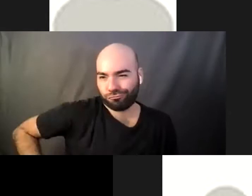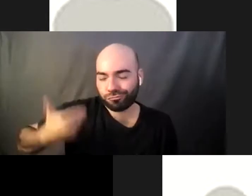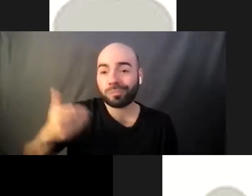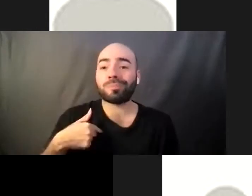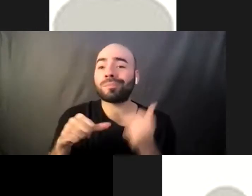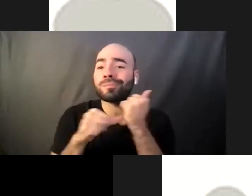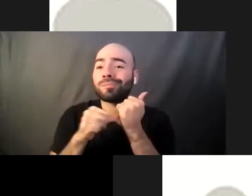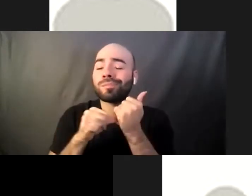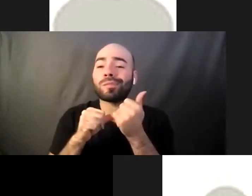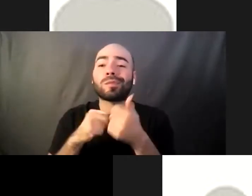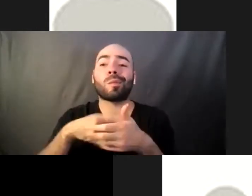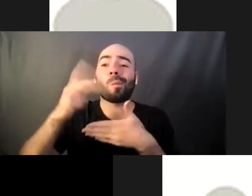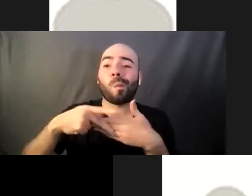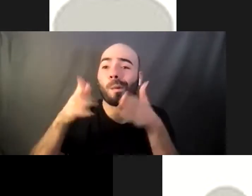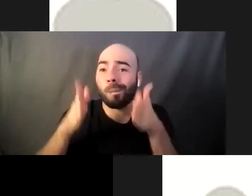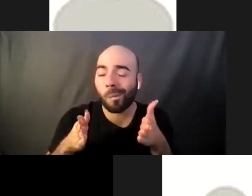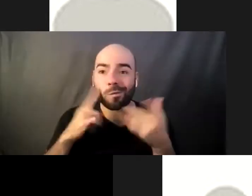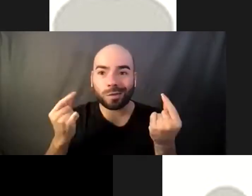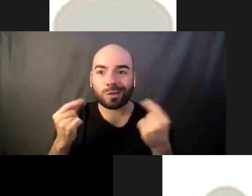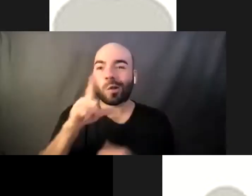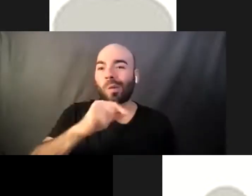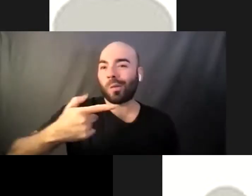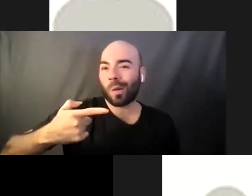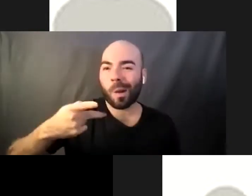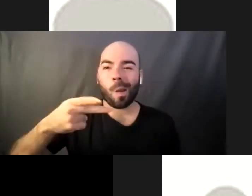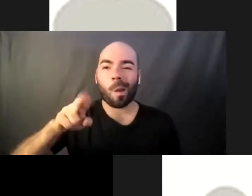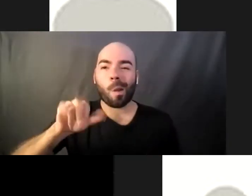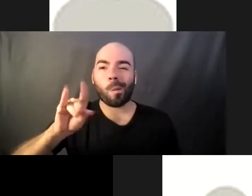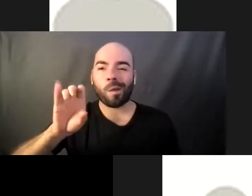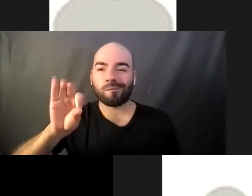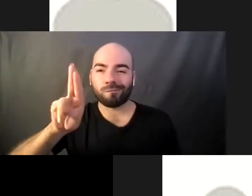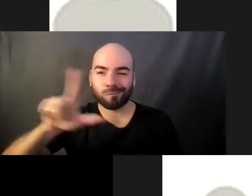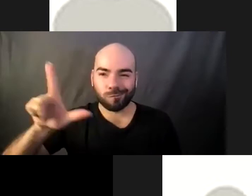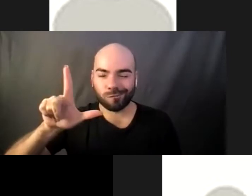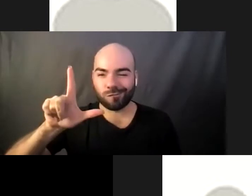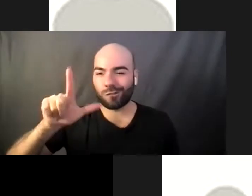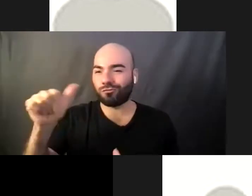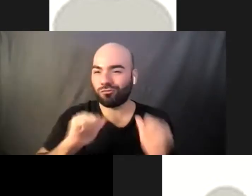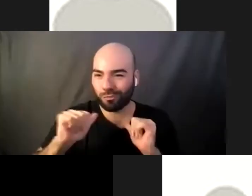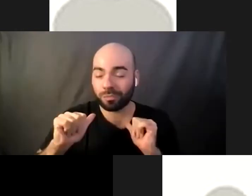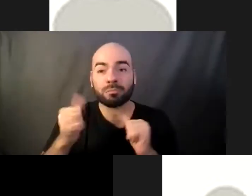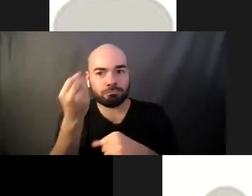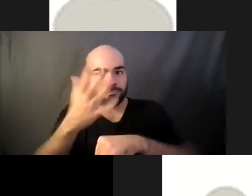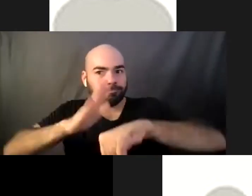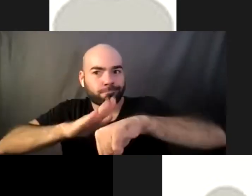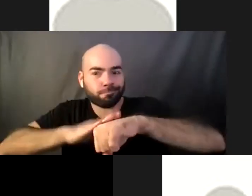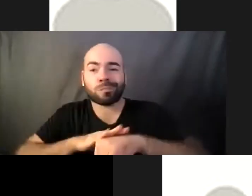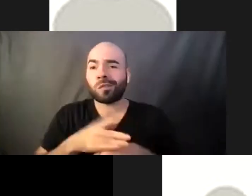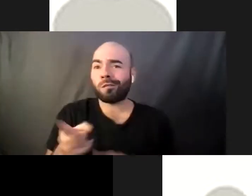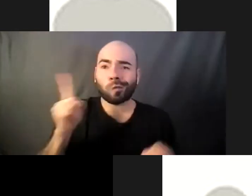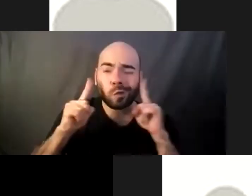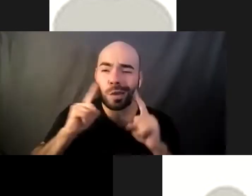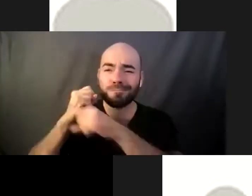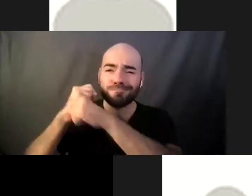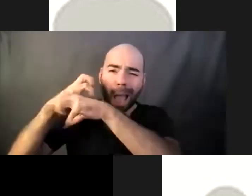the 2021 Prideful series, and I will be your moderator tonight. Quick disclaimer, if you hear explosions in